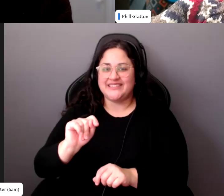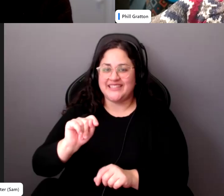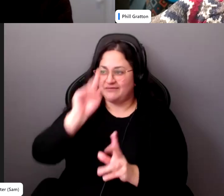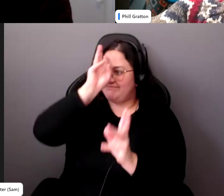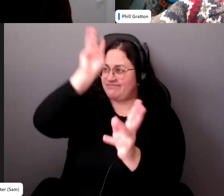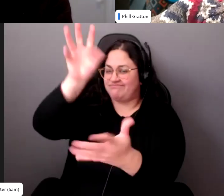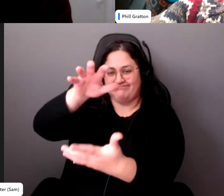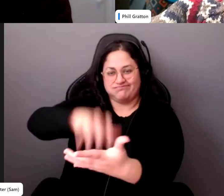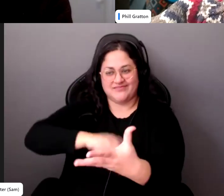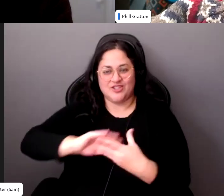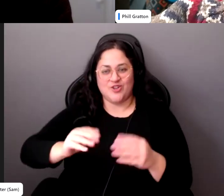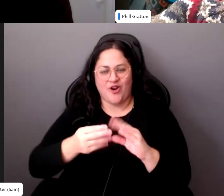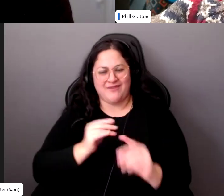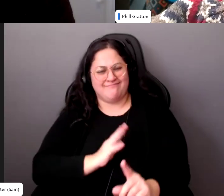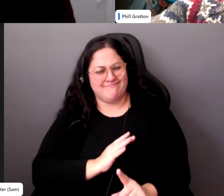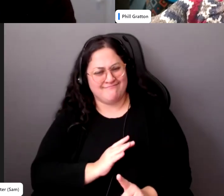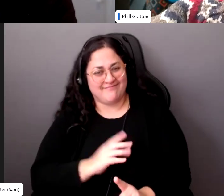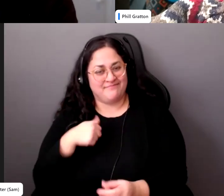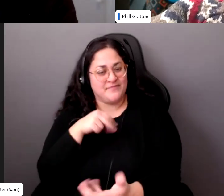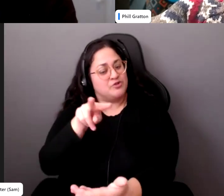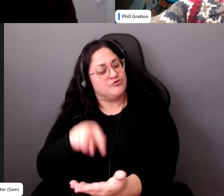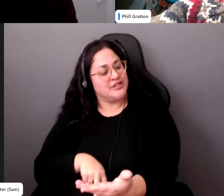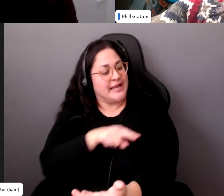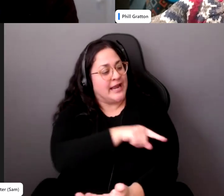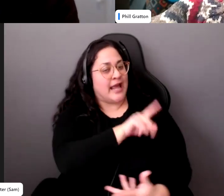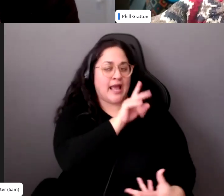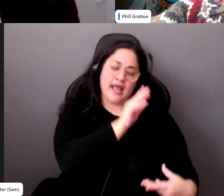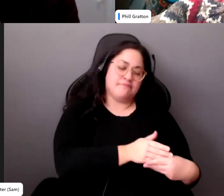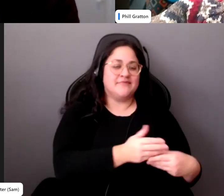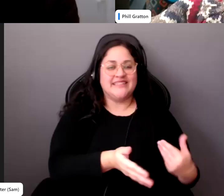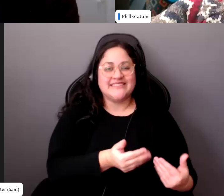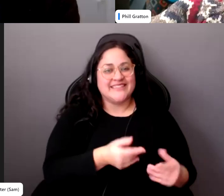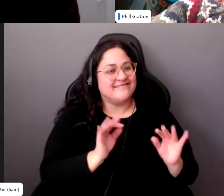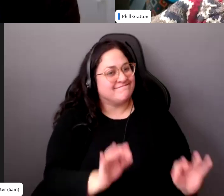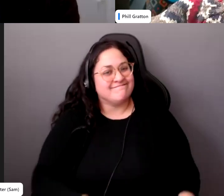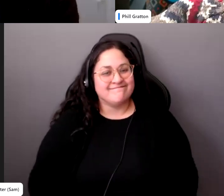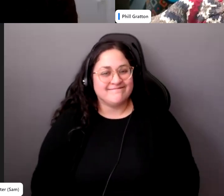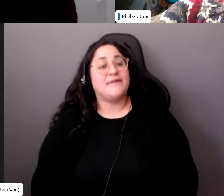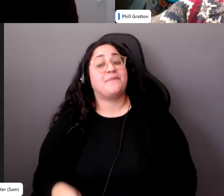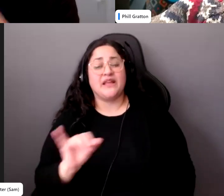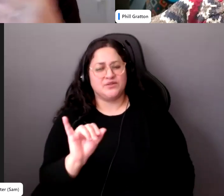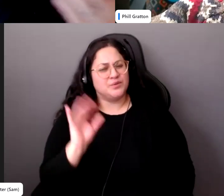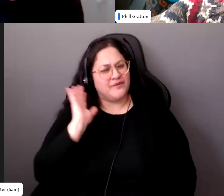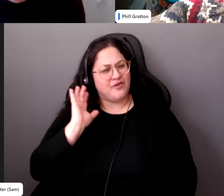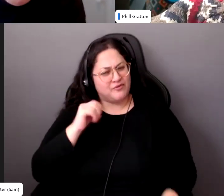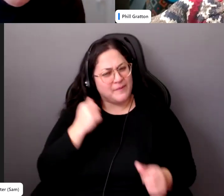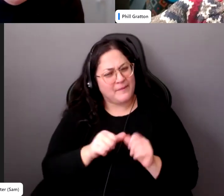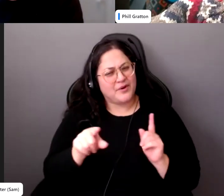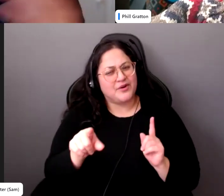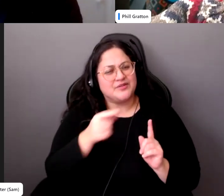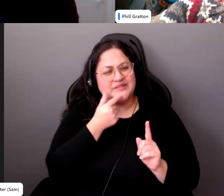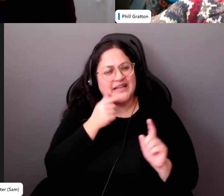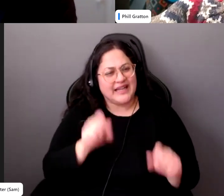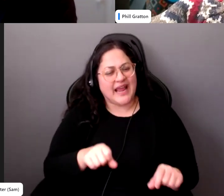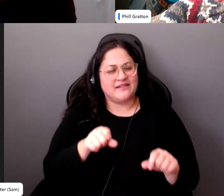were asking as well. Like if you have to write a difficult email, maybe something to about payment or to your